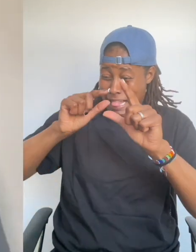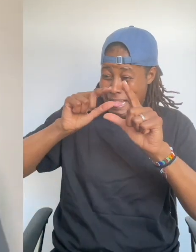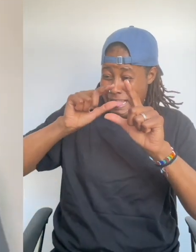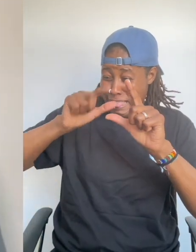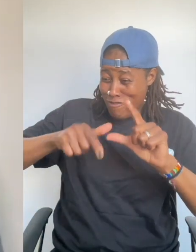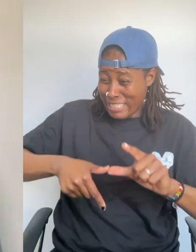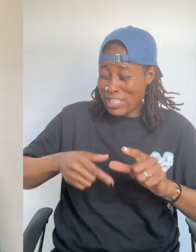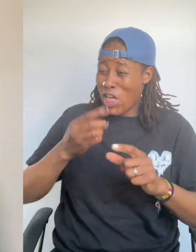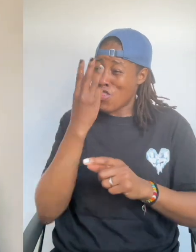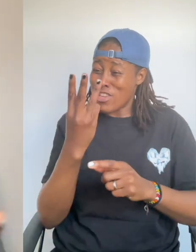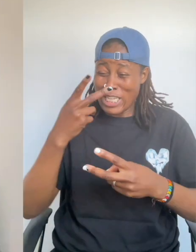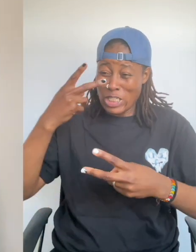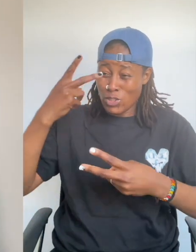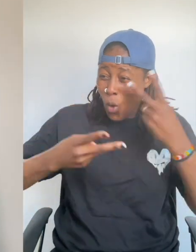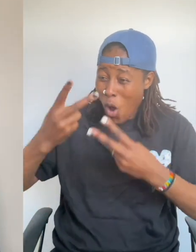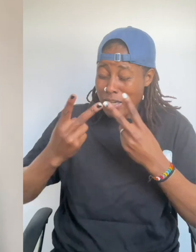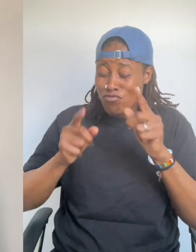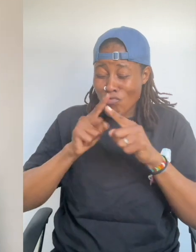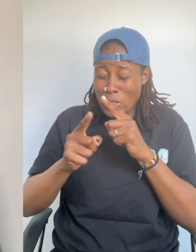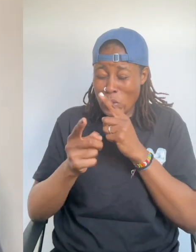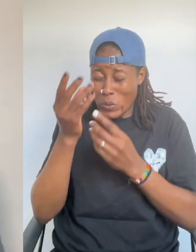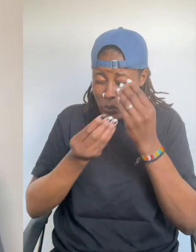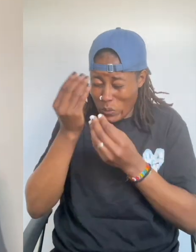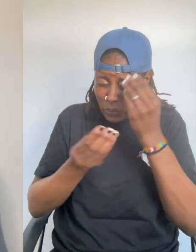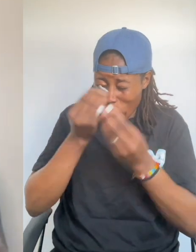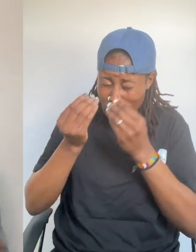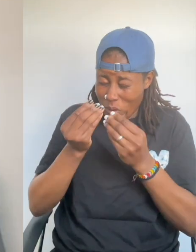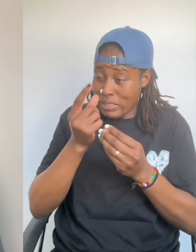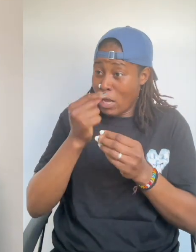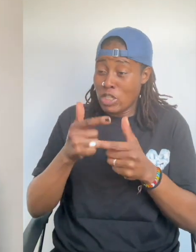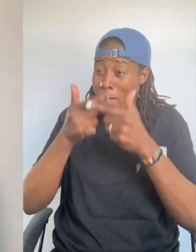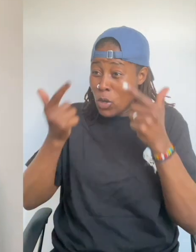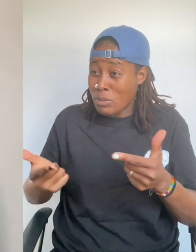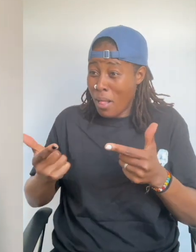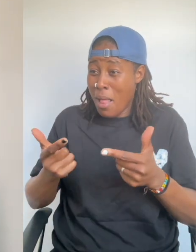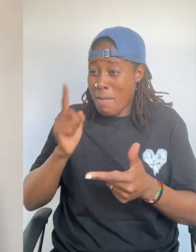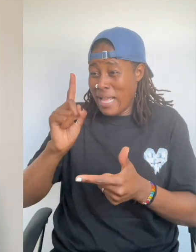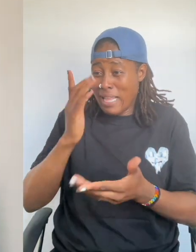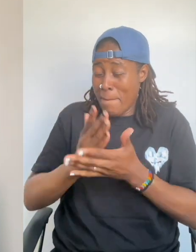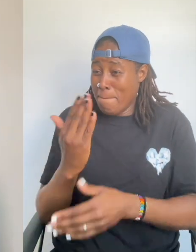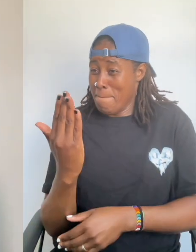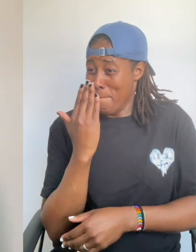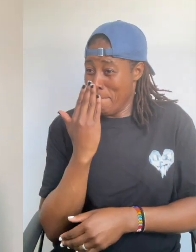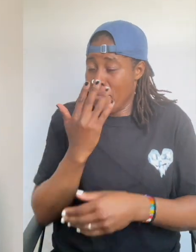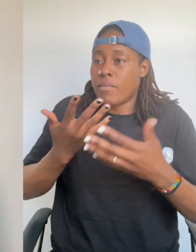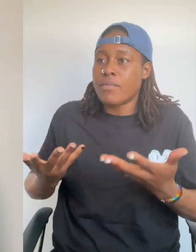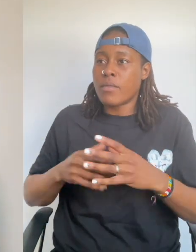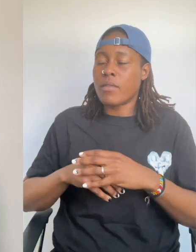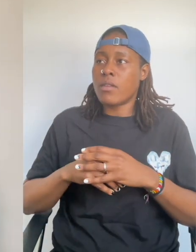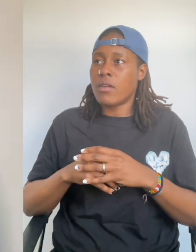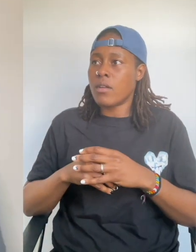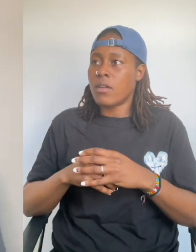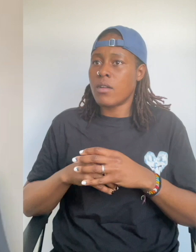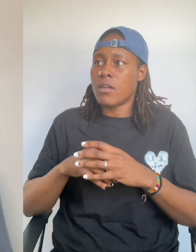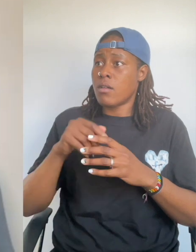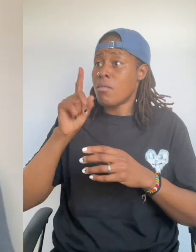like three of the songs and all their lyrics as much as I possibly could within the time span I was given. But you know, it